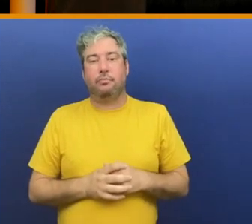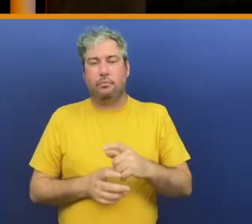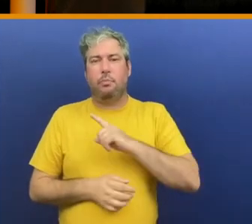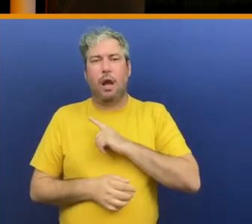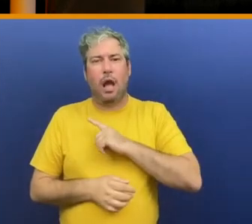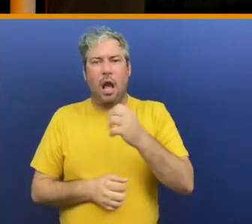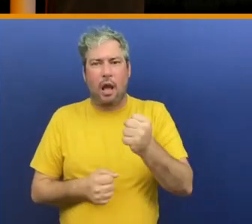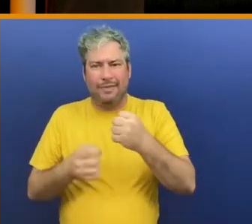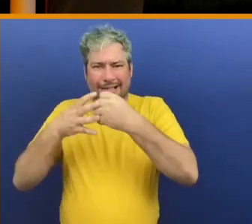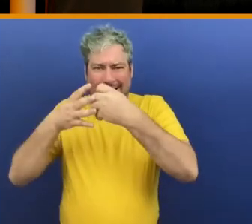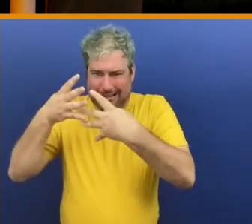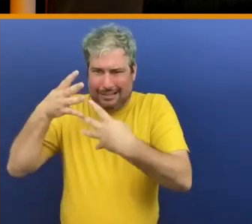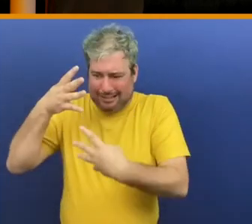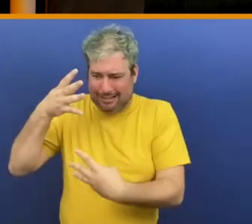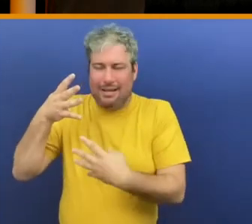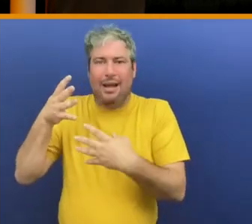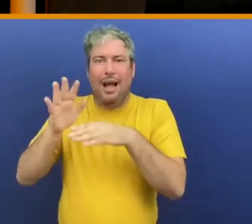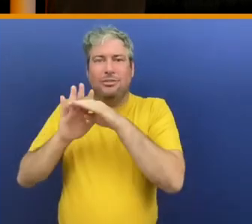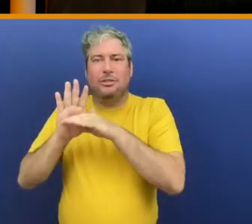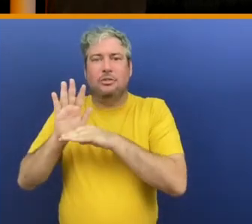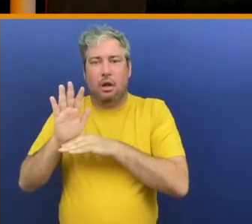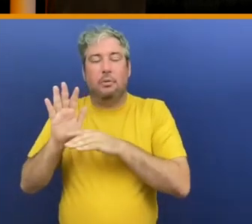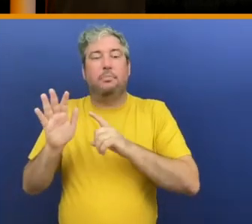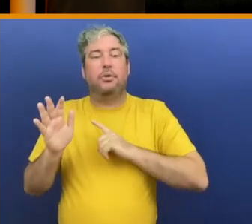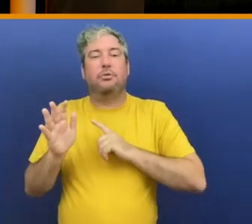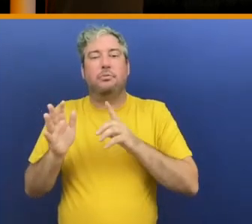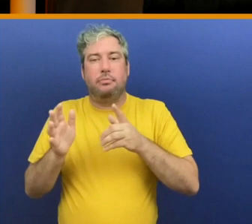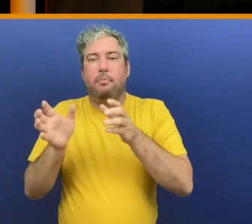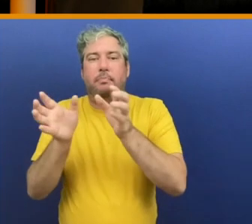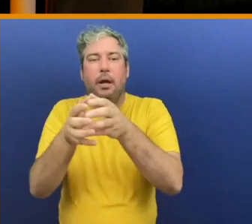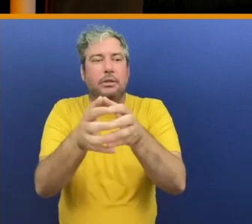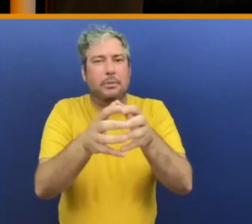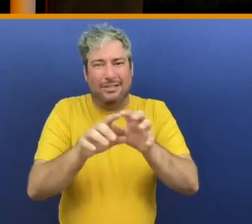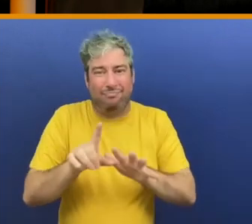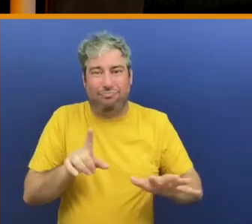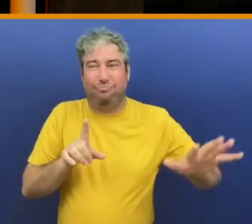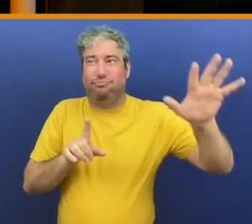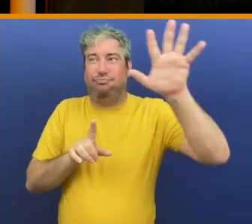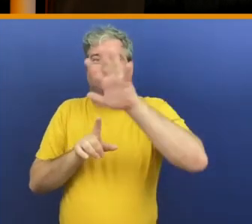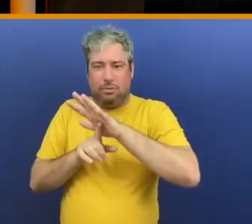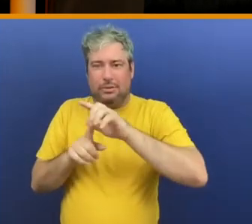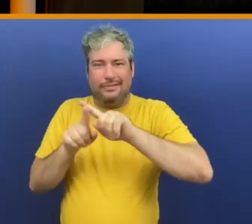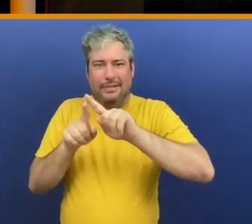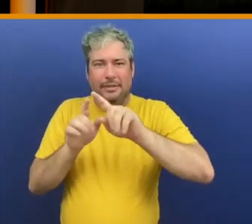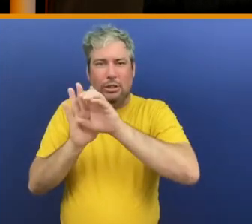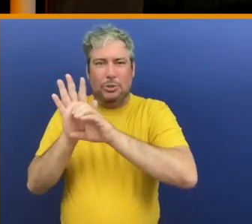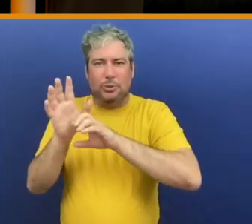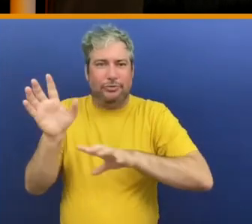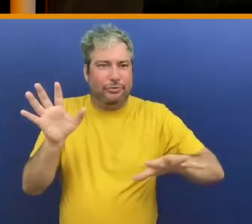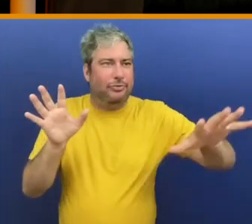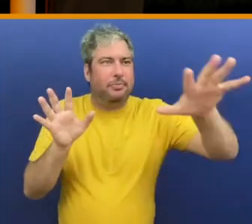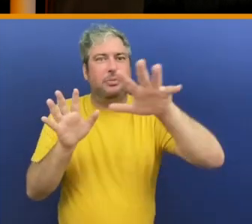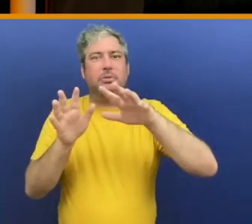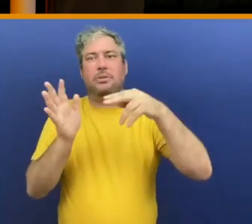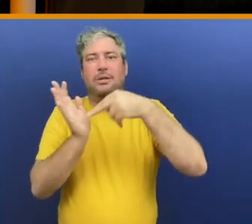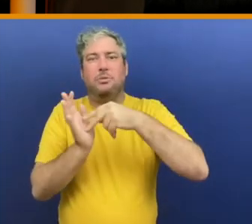are scattered about the constitution, standing orders and election regulations, and all of them need amending. And we also